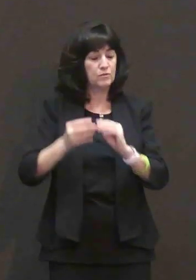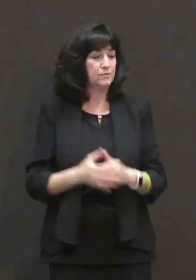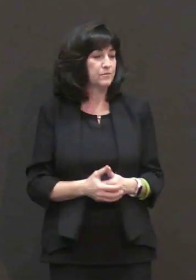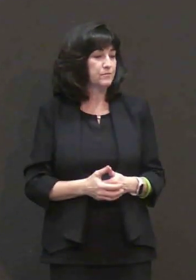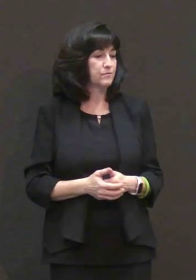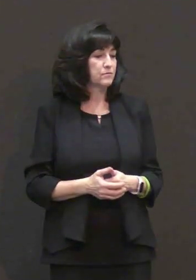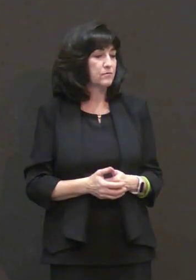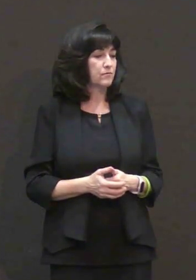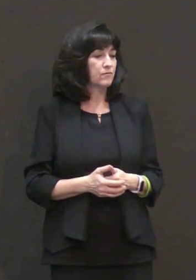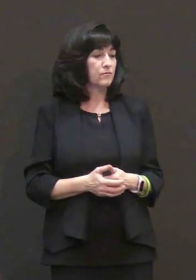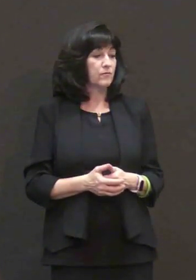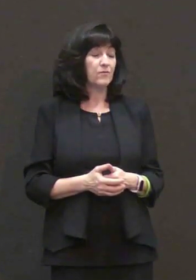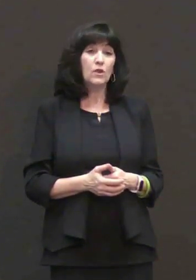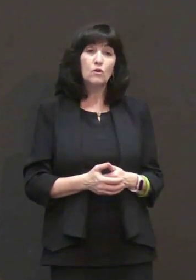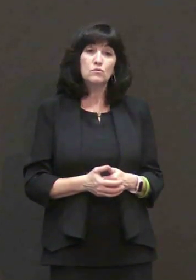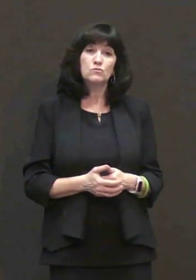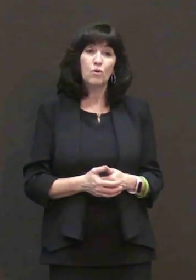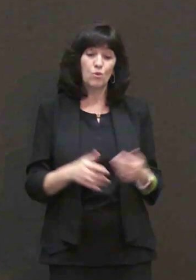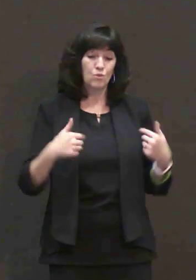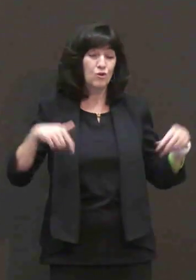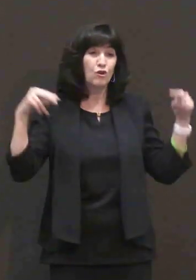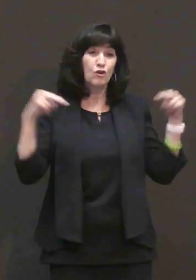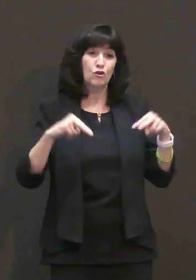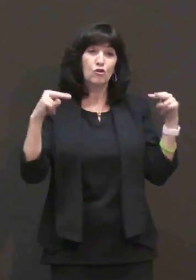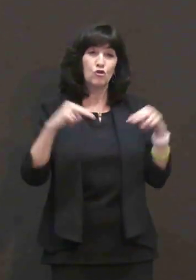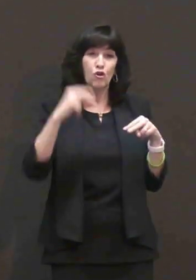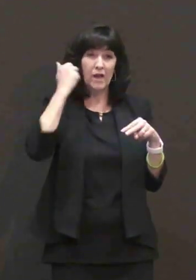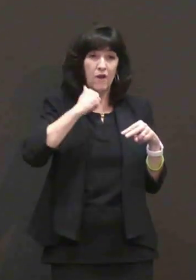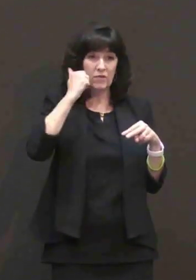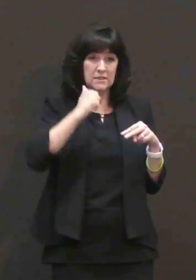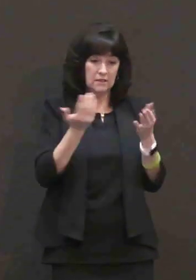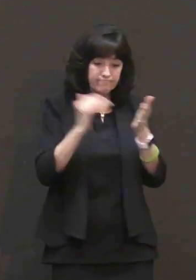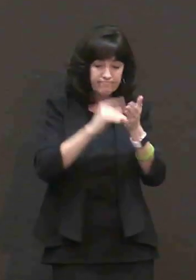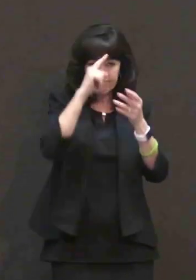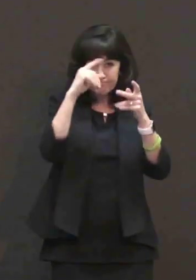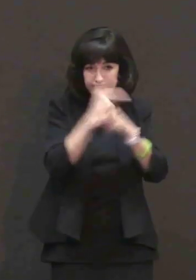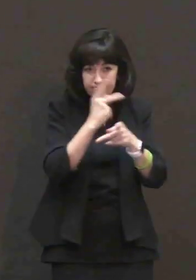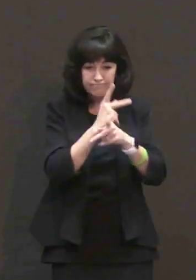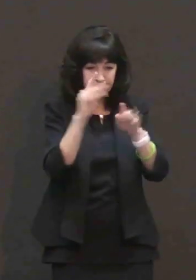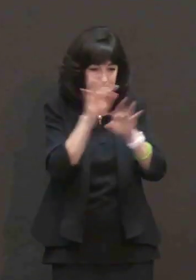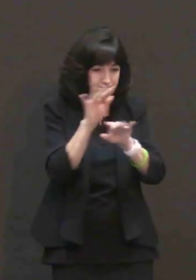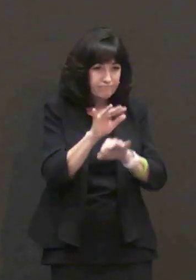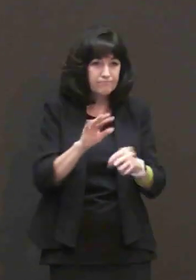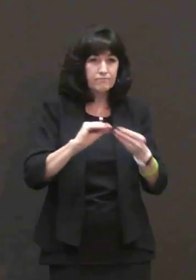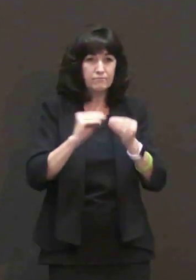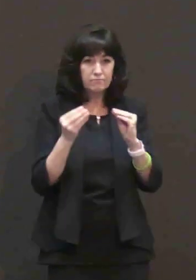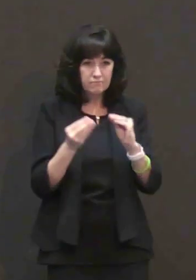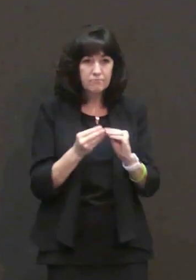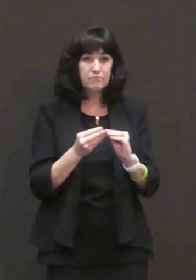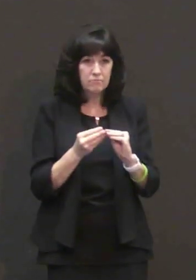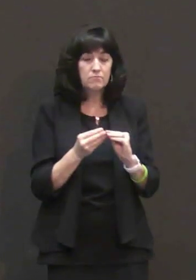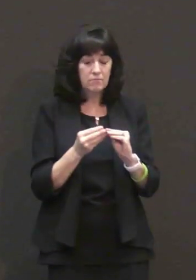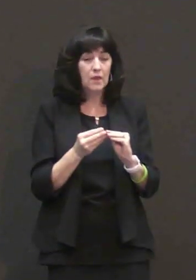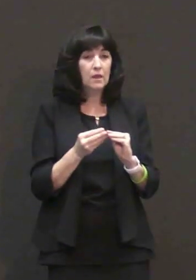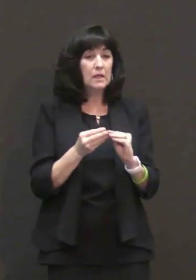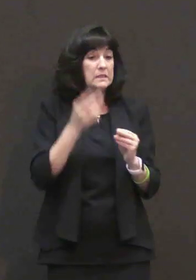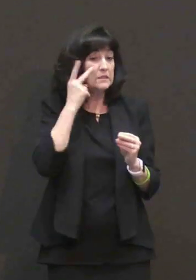So this is something we look at almost every day, because it's helping us identify when we have to pull some of the levers for those downstream effects.